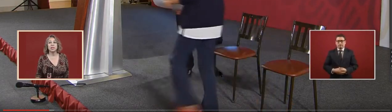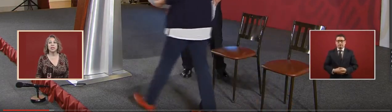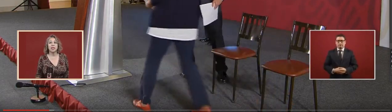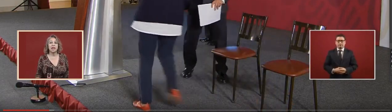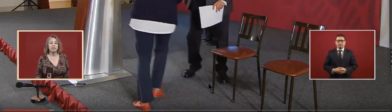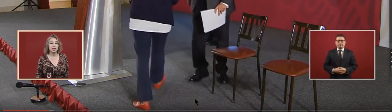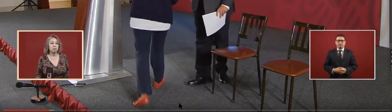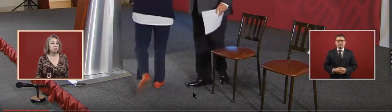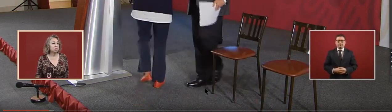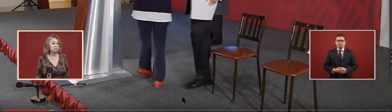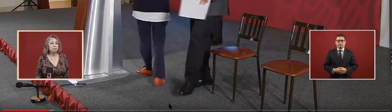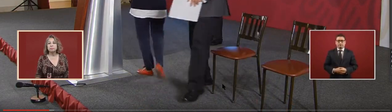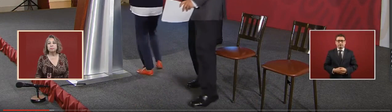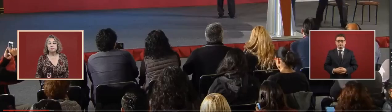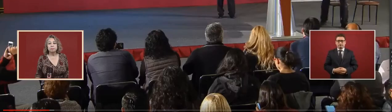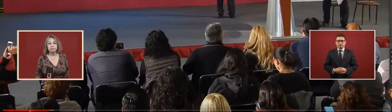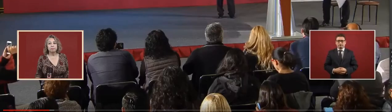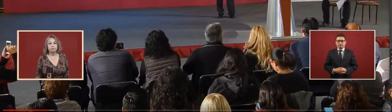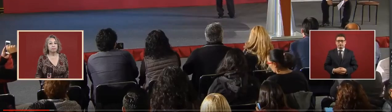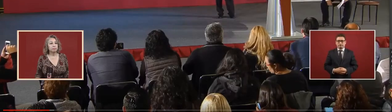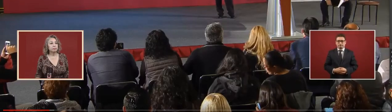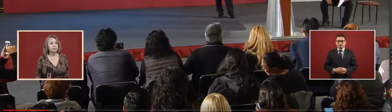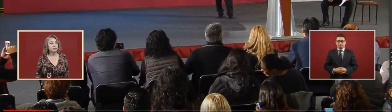that the president gave them.